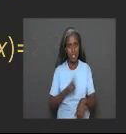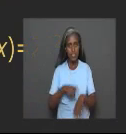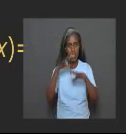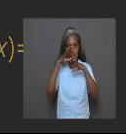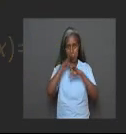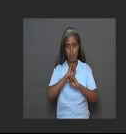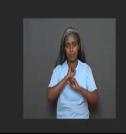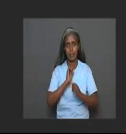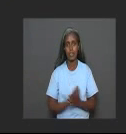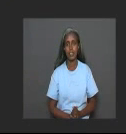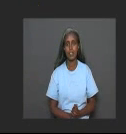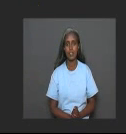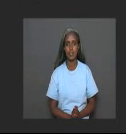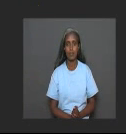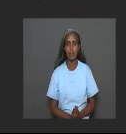Time's up.